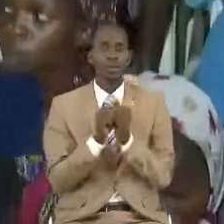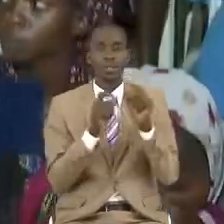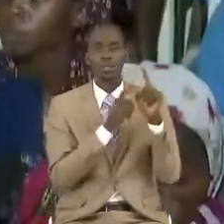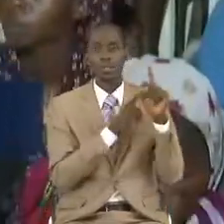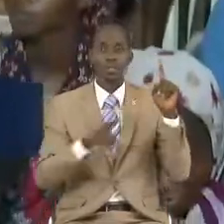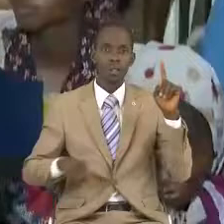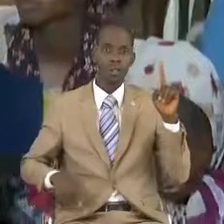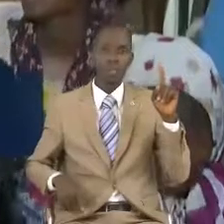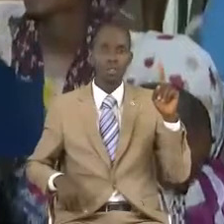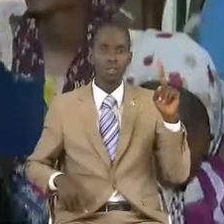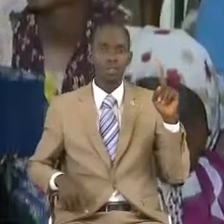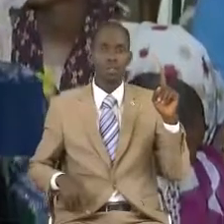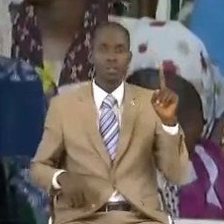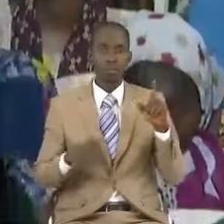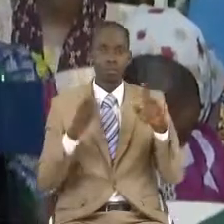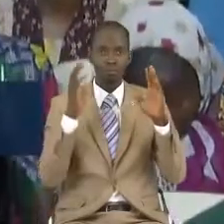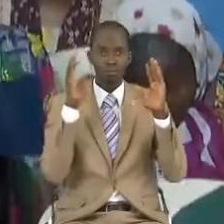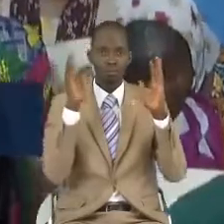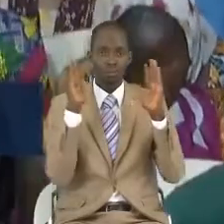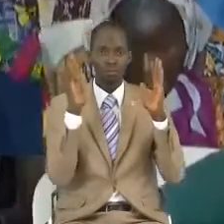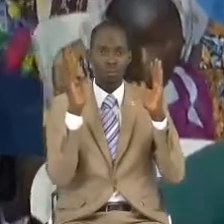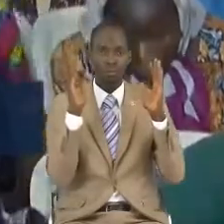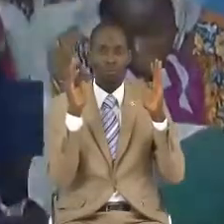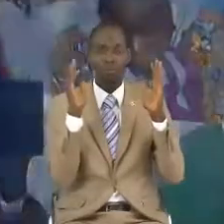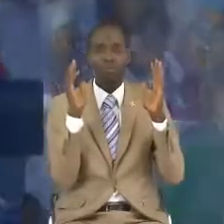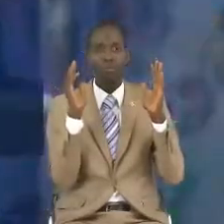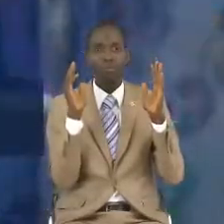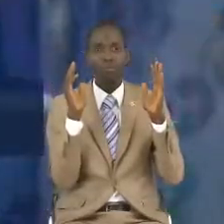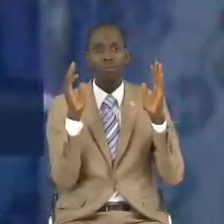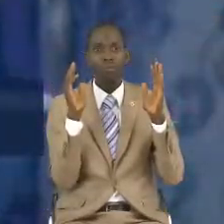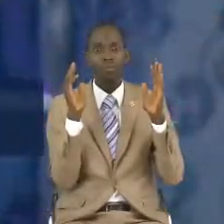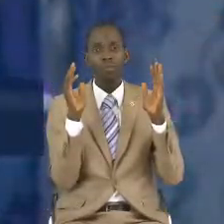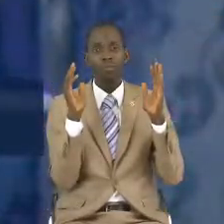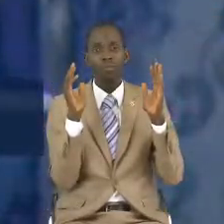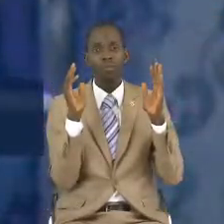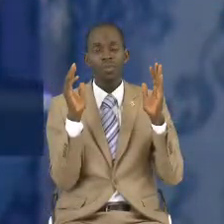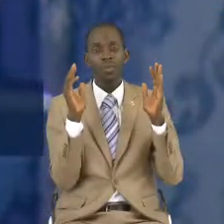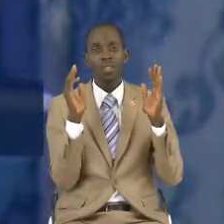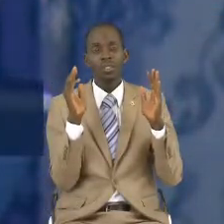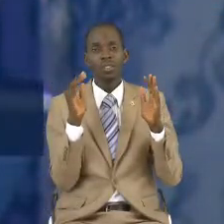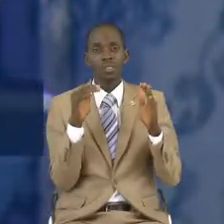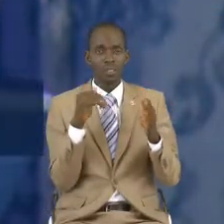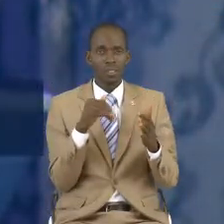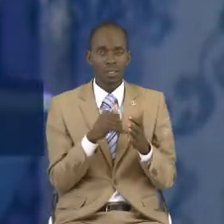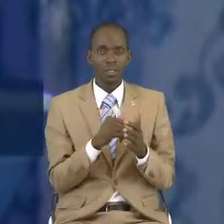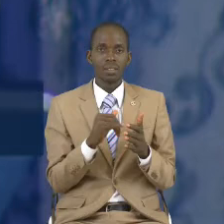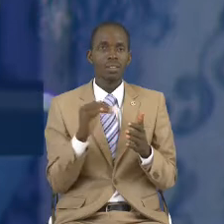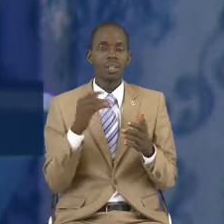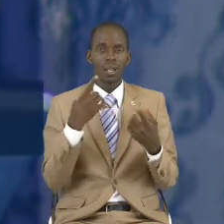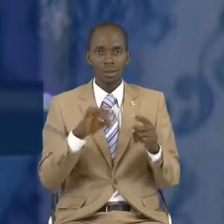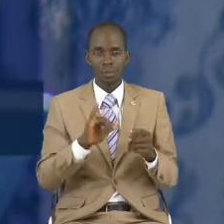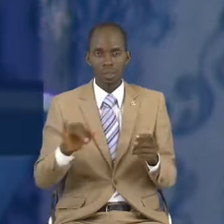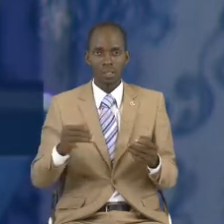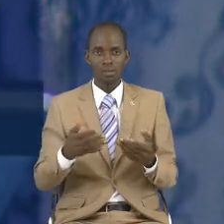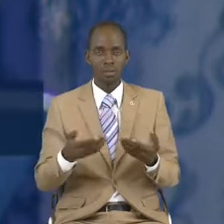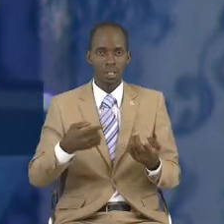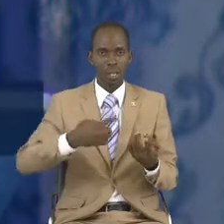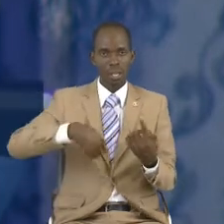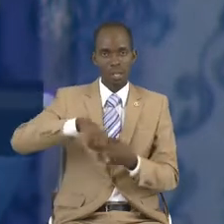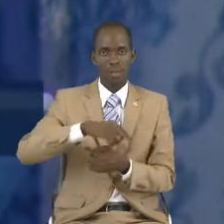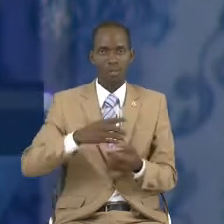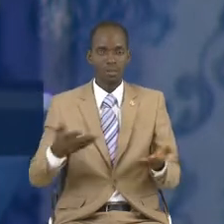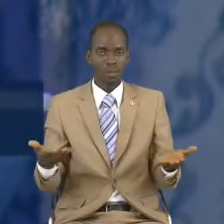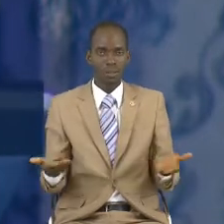just look at me here i'm pointing to a building right on my right hand side there you can see the officer the cream